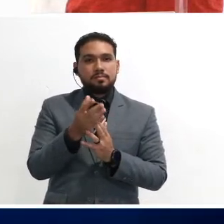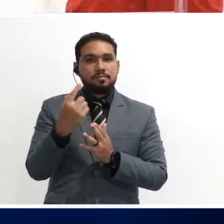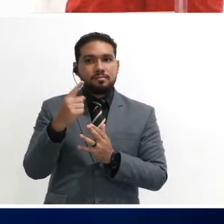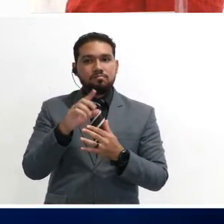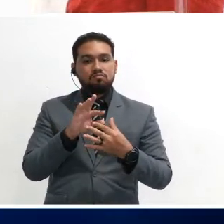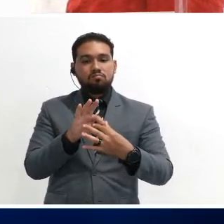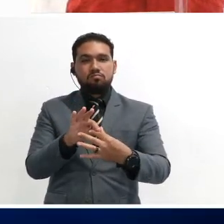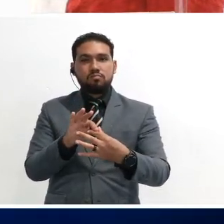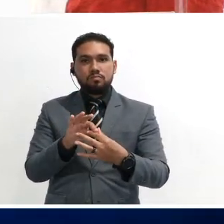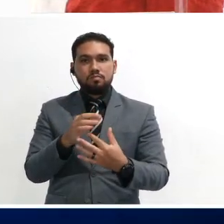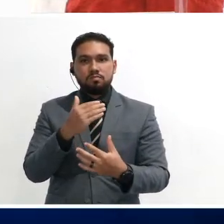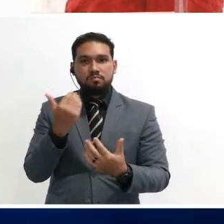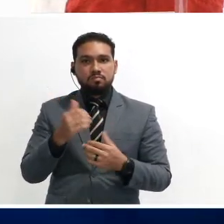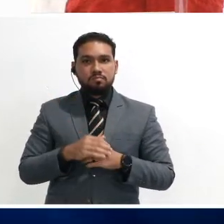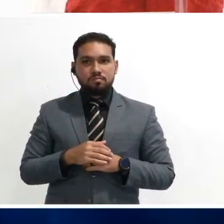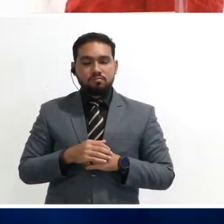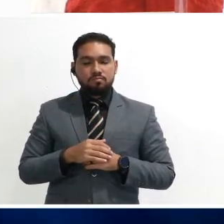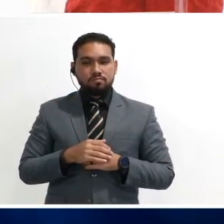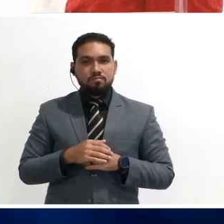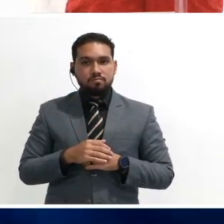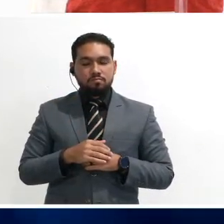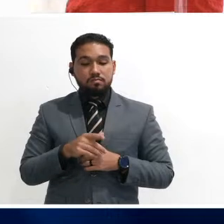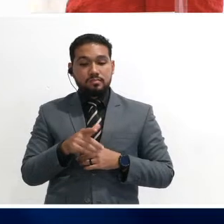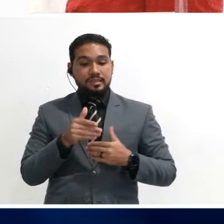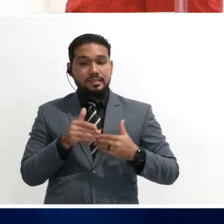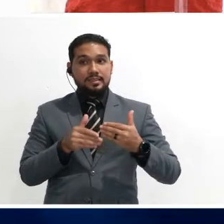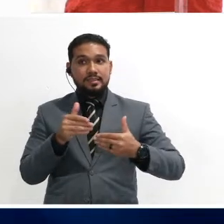advantage is it's denser than the previous